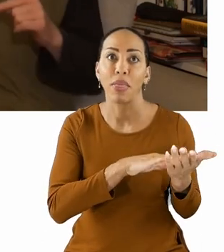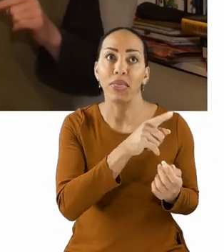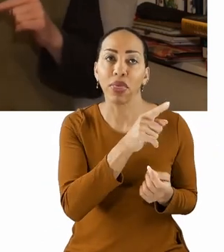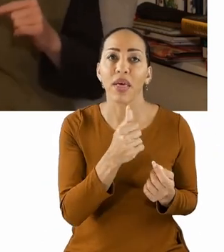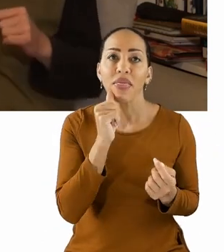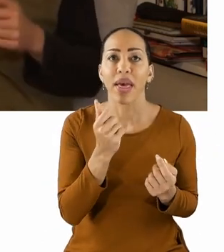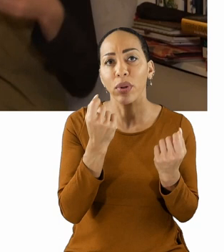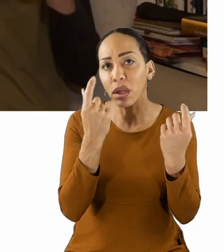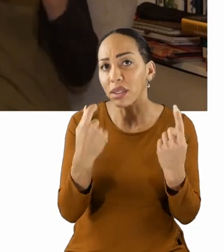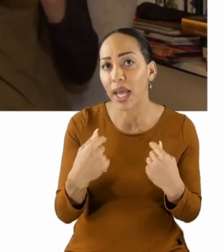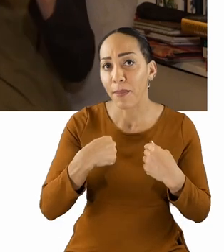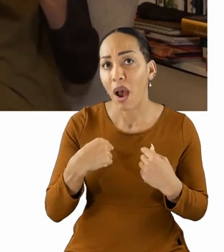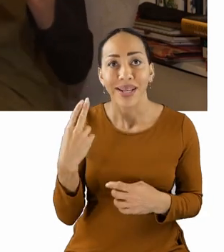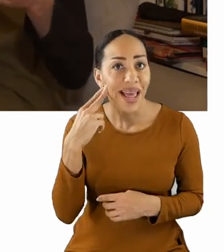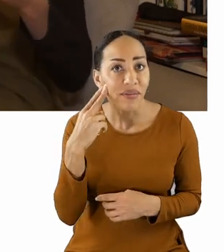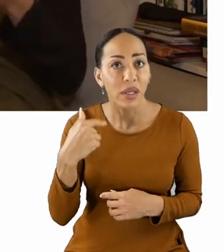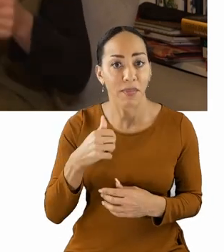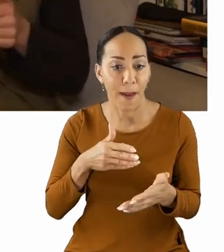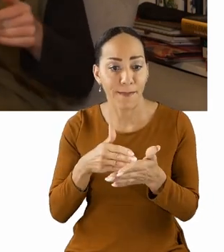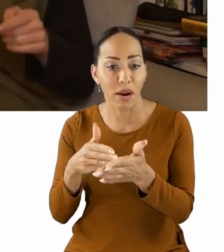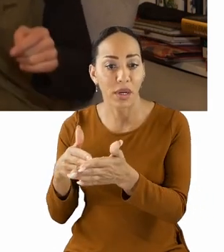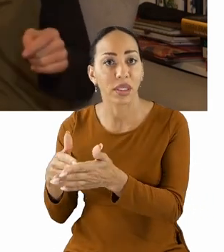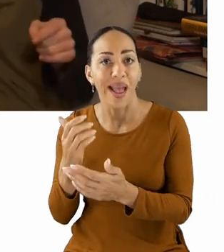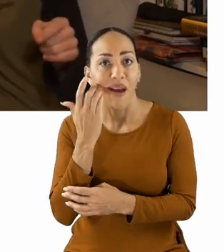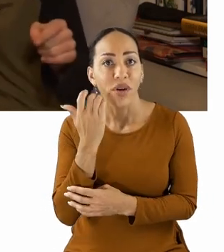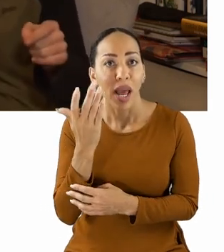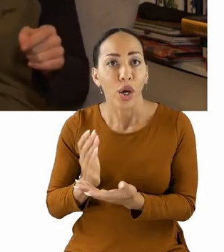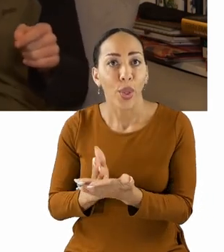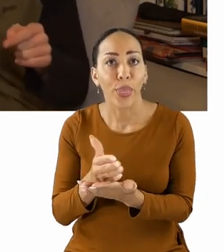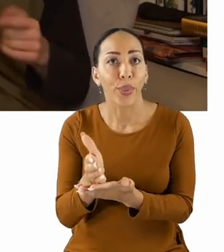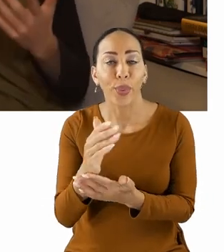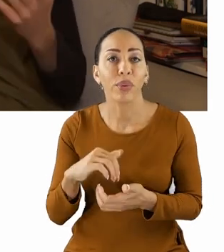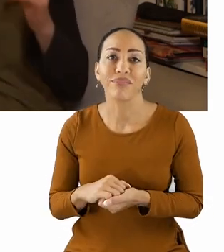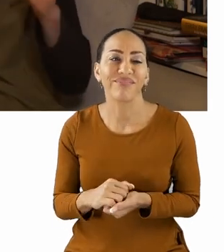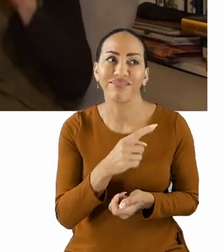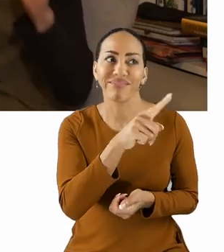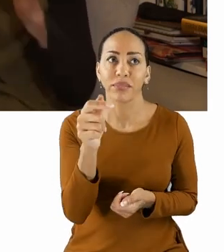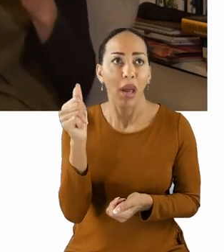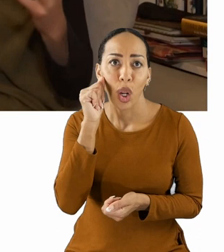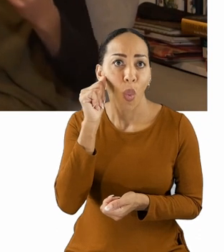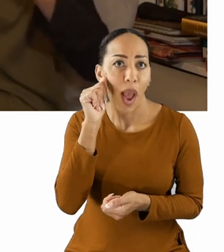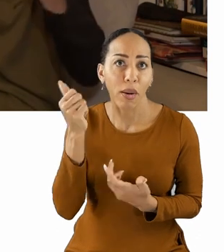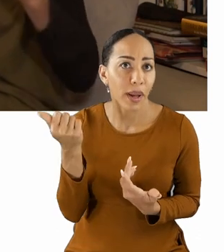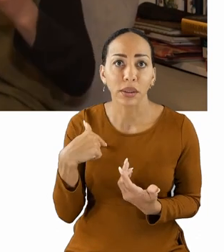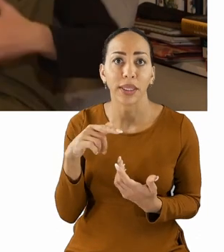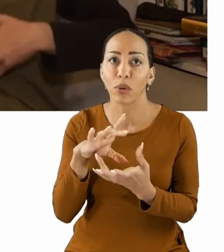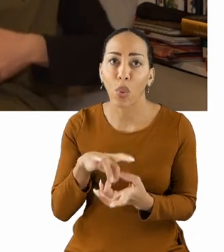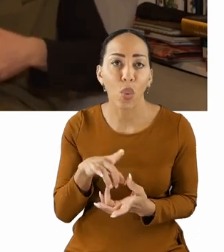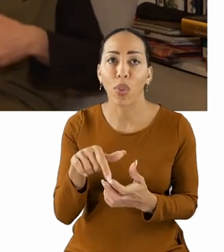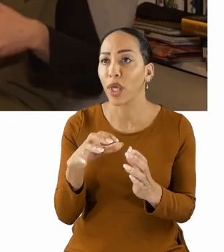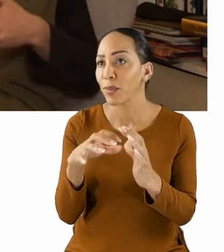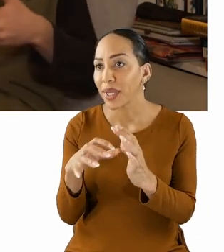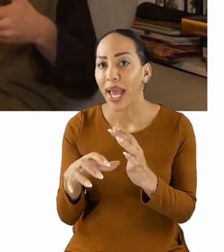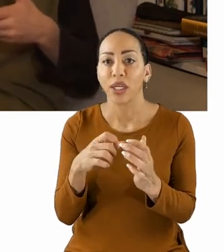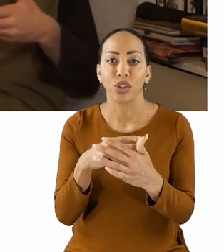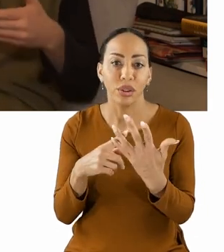know a little bit about my deafness and the barriers that I face every day. And people aren't really always aware of that or about the